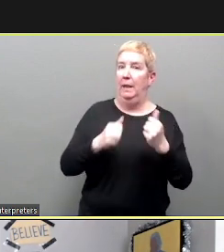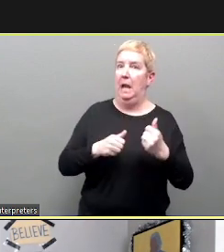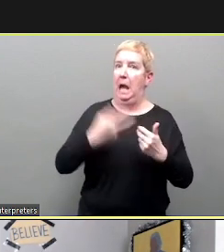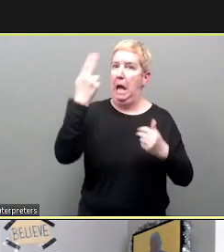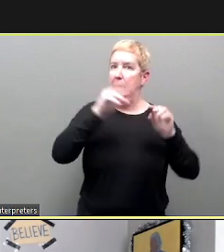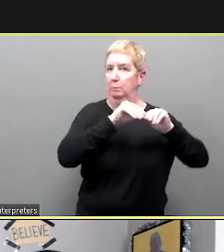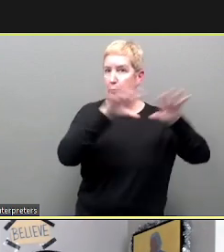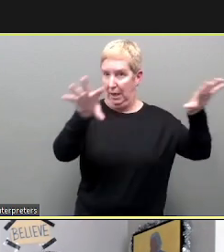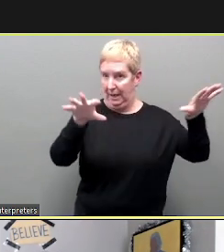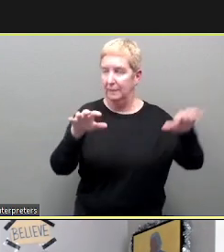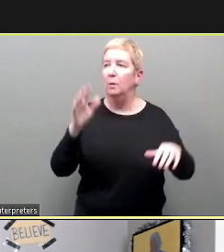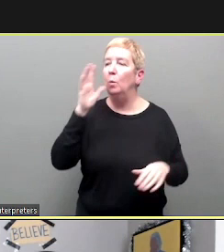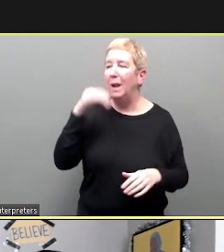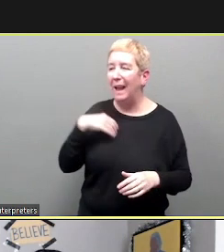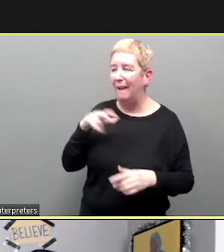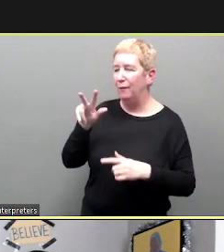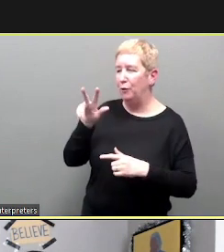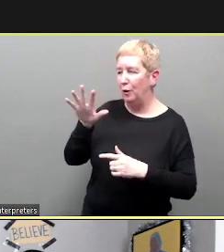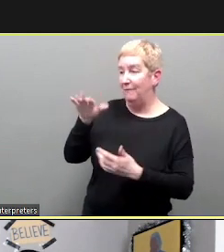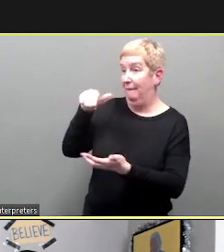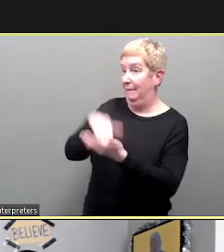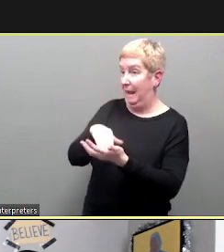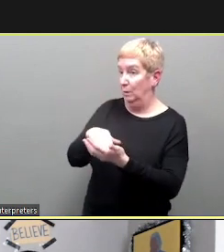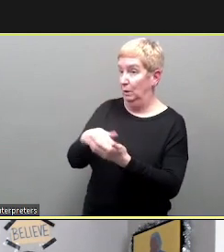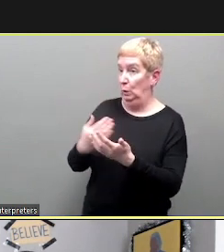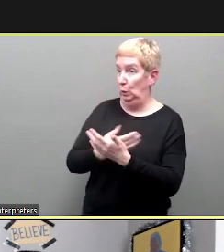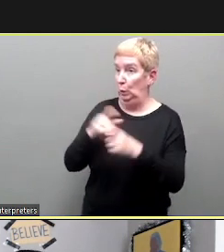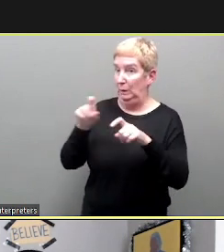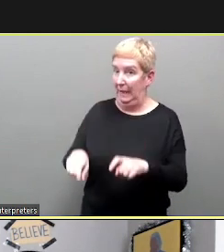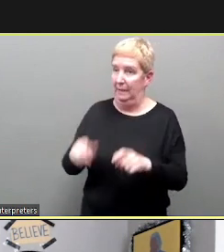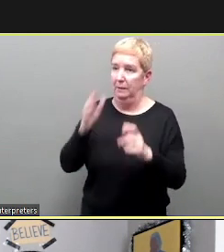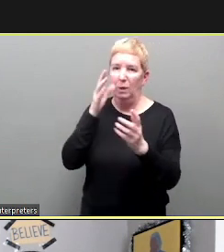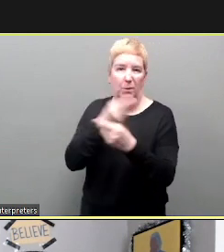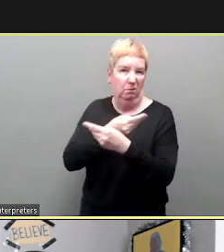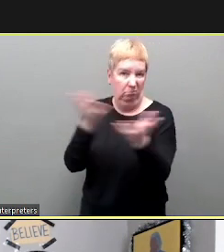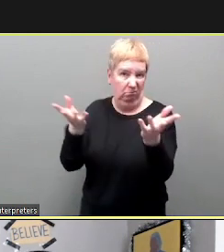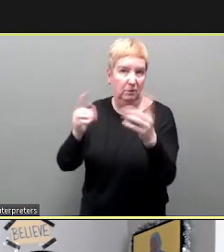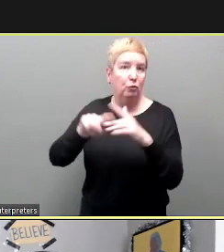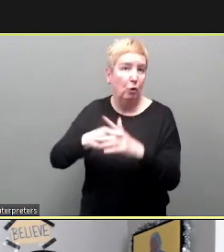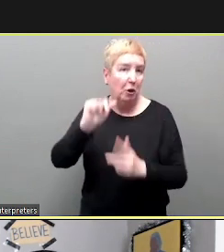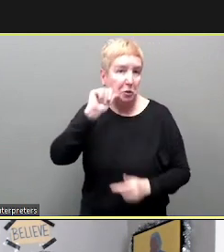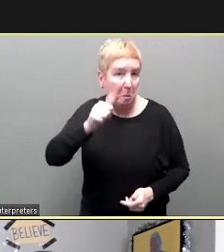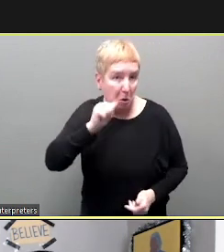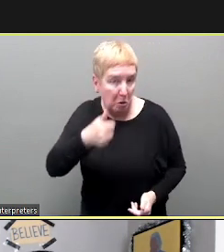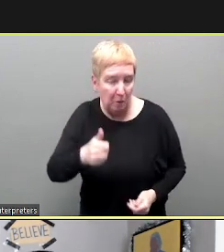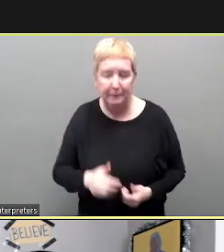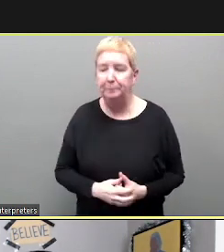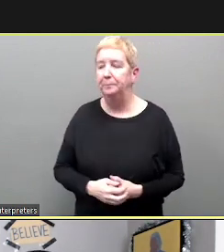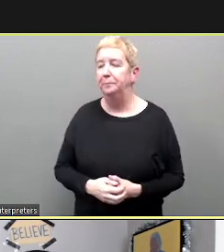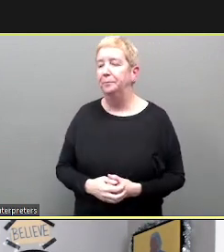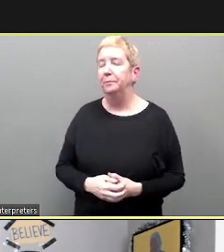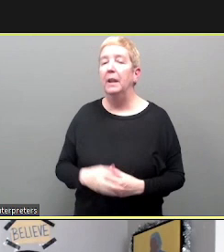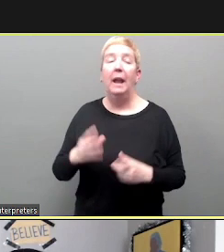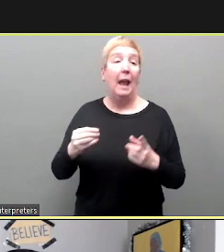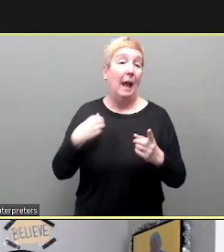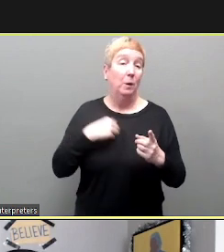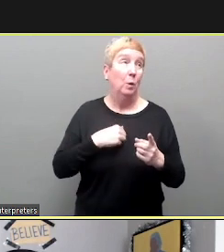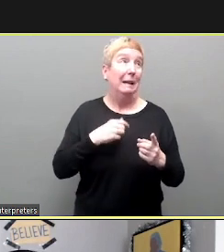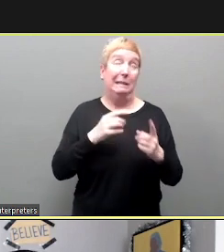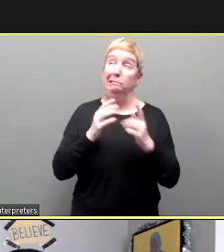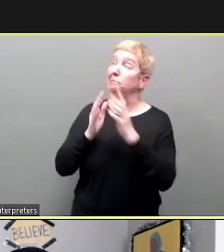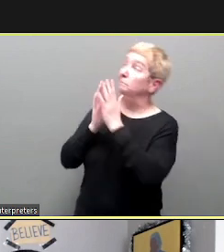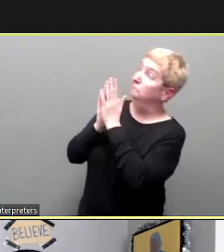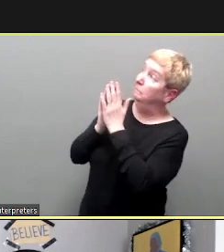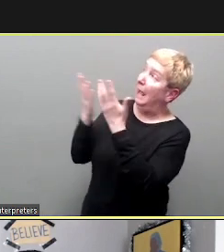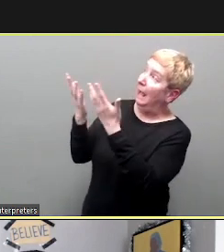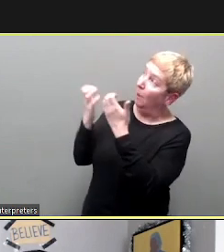with 35,000 tests that we'll start to distribute tomorrow. And we're in the process of trying to get another 1 million